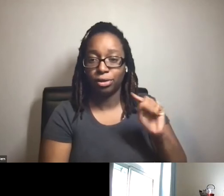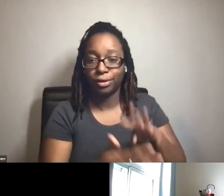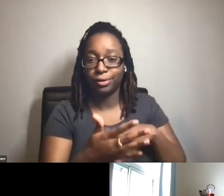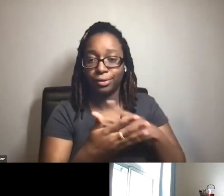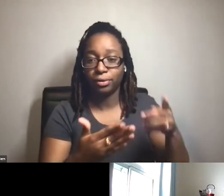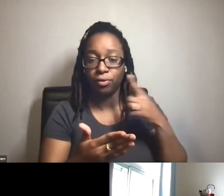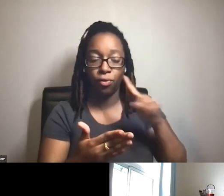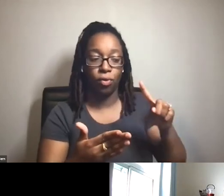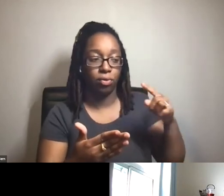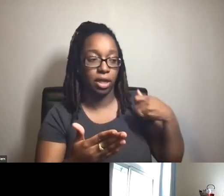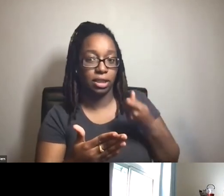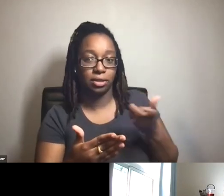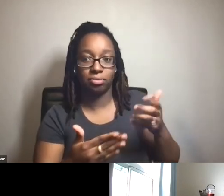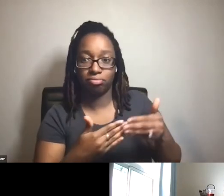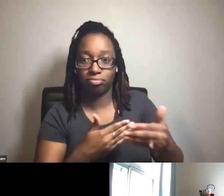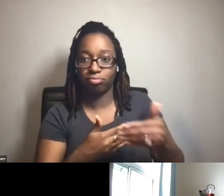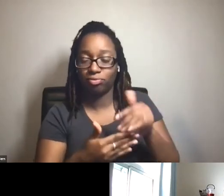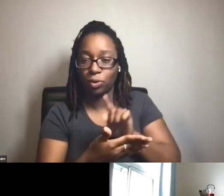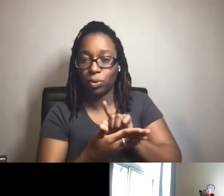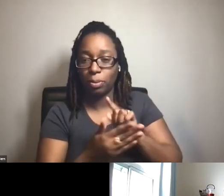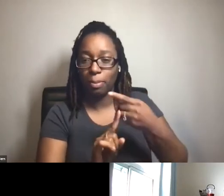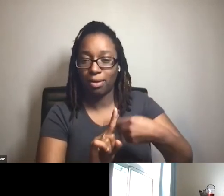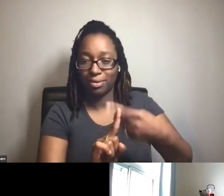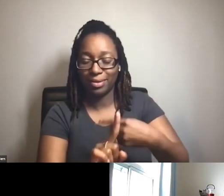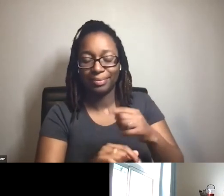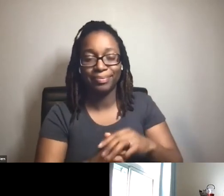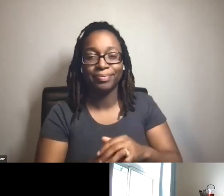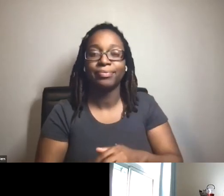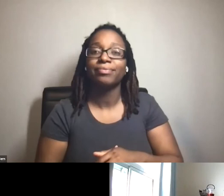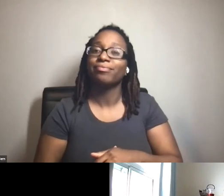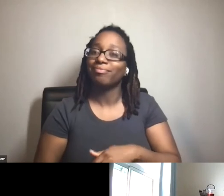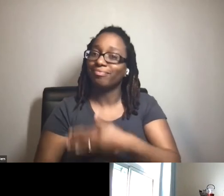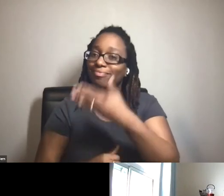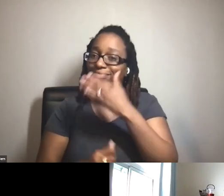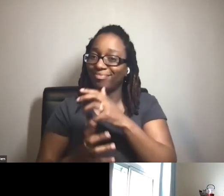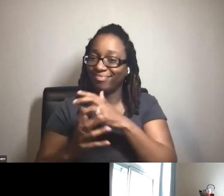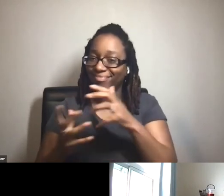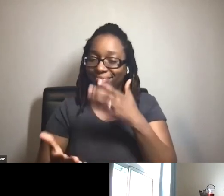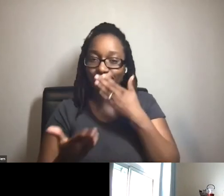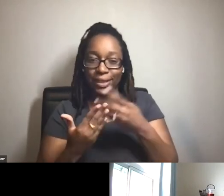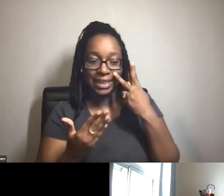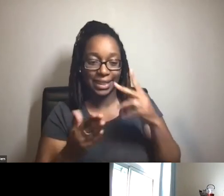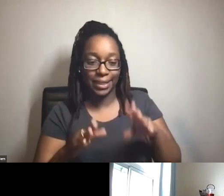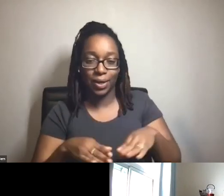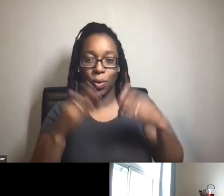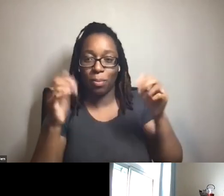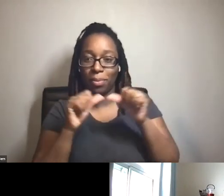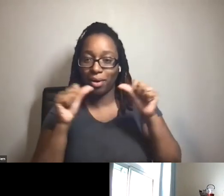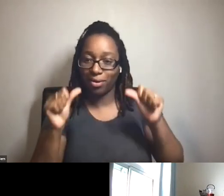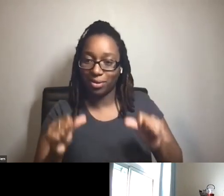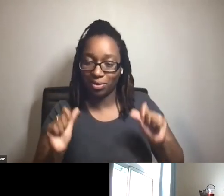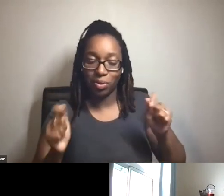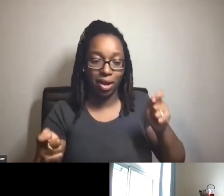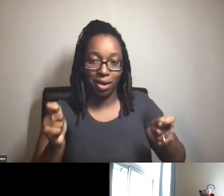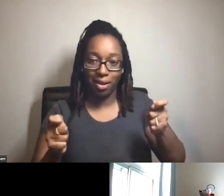as well. Thank you very much. Very nice to see, of course, an open architecture that can be experimented with different